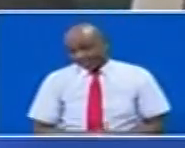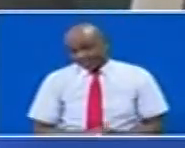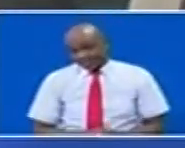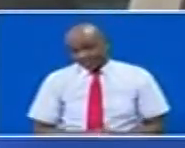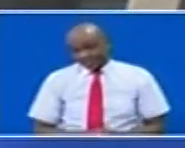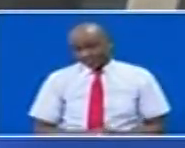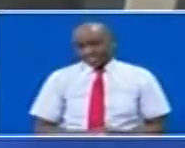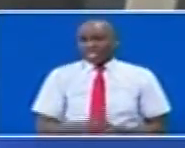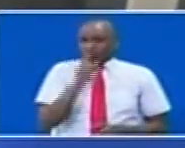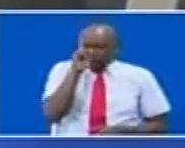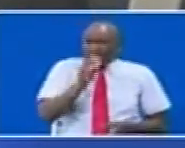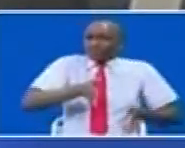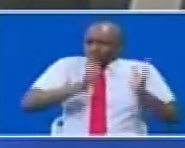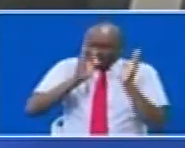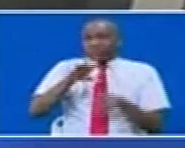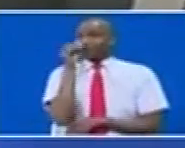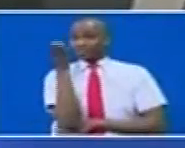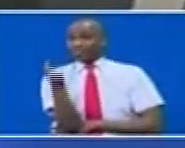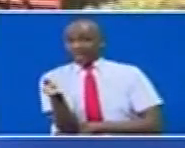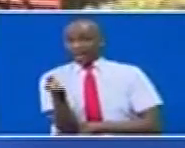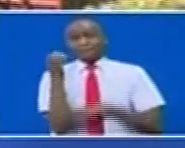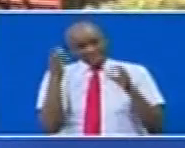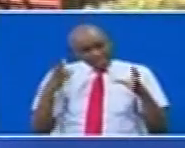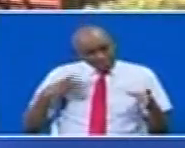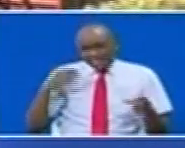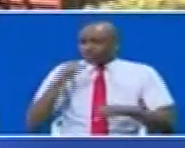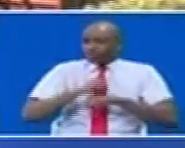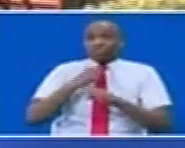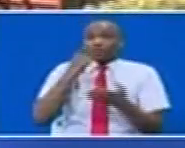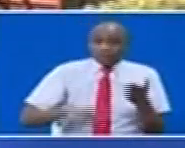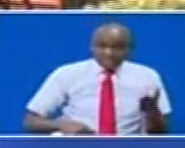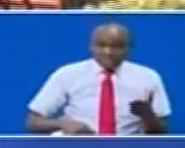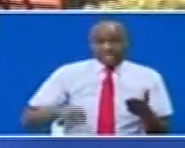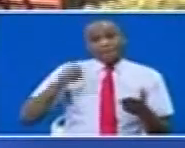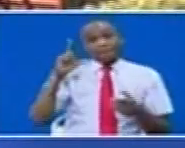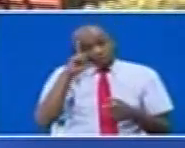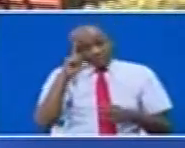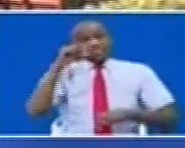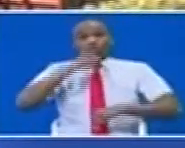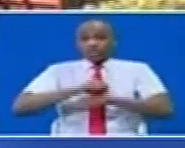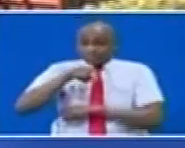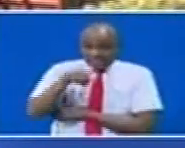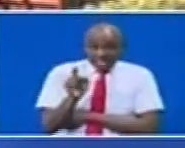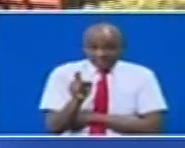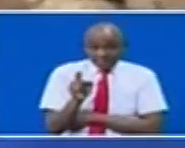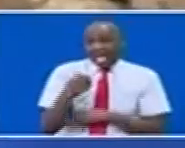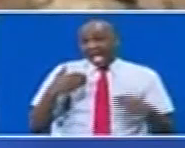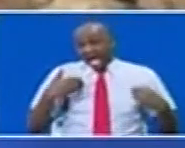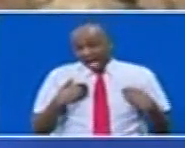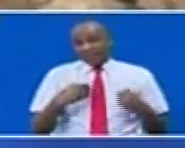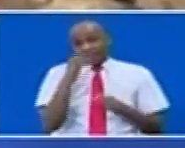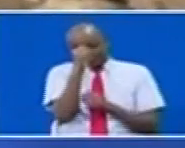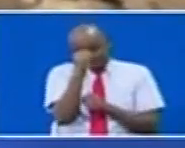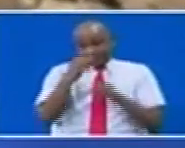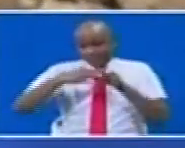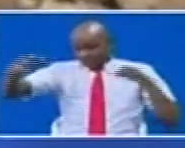One of the major safety measures we found to be ignored by a number of schools is that boarding schools' dormitories were not at least 5 feet